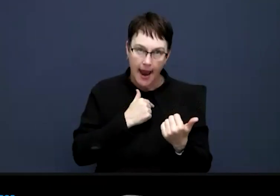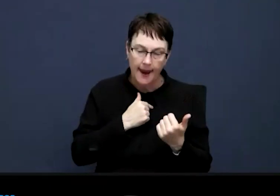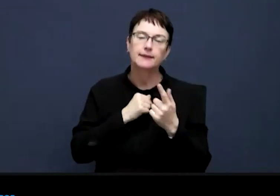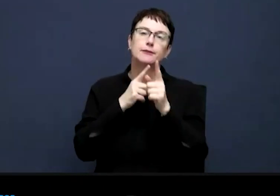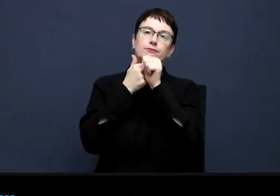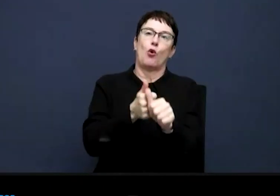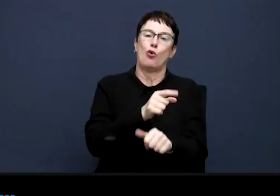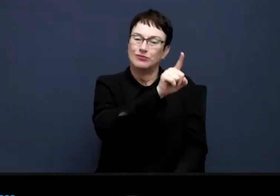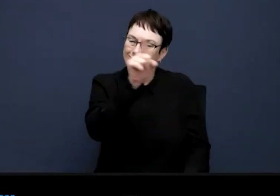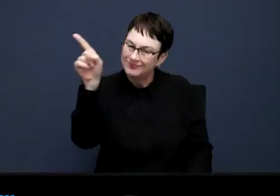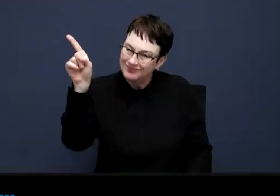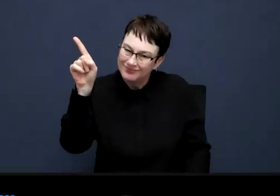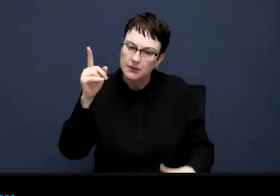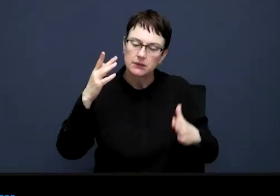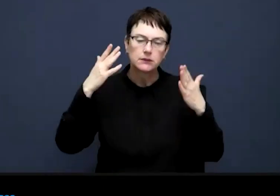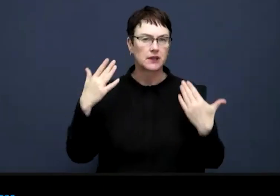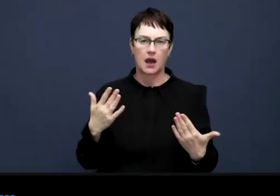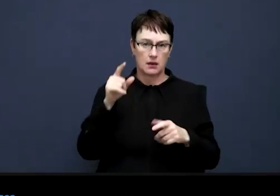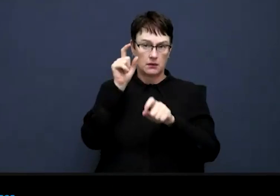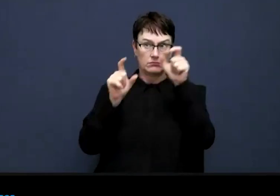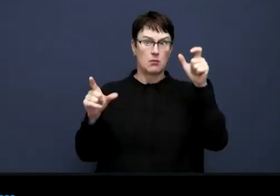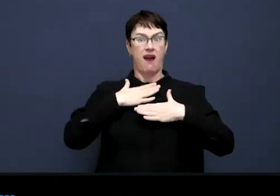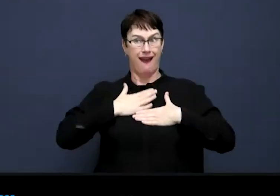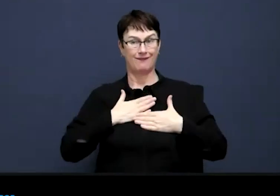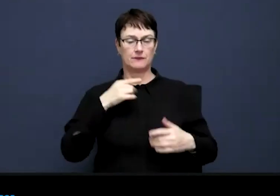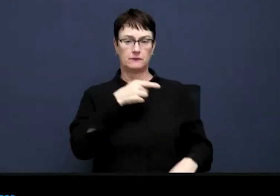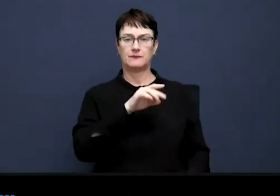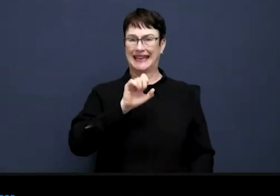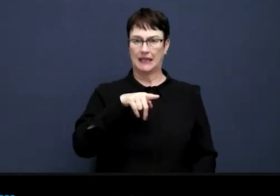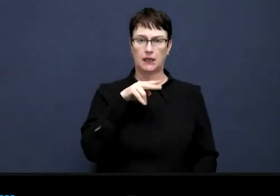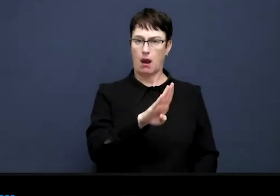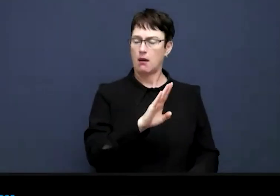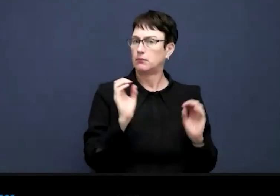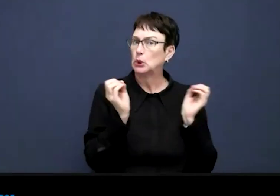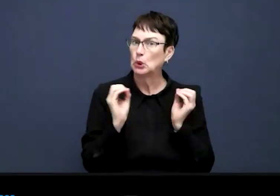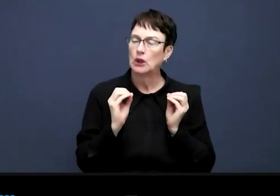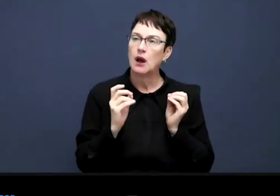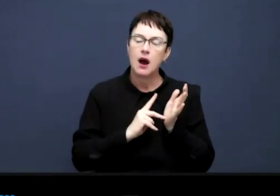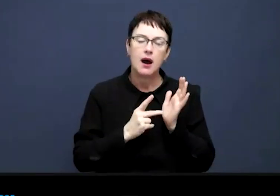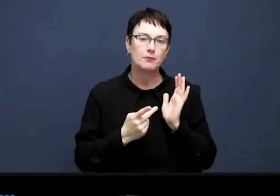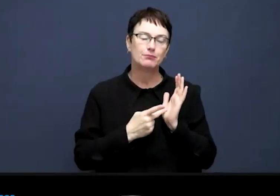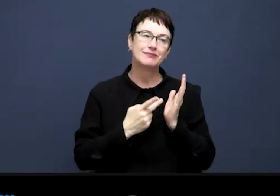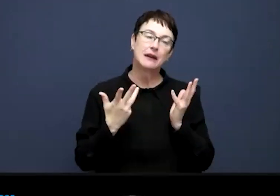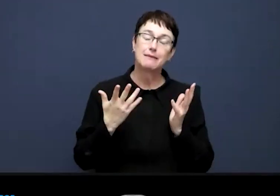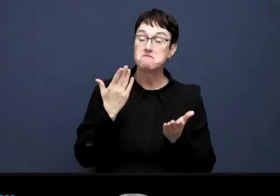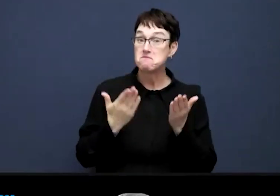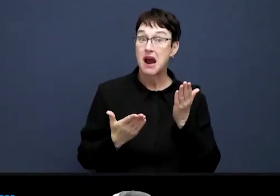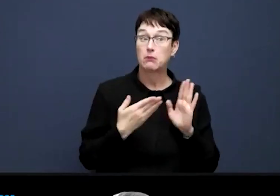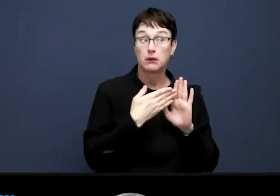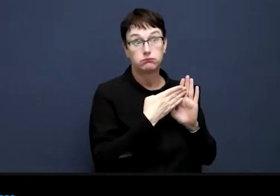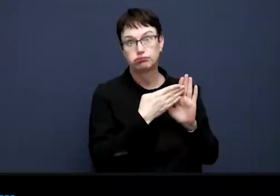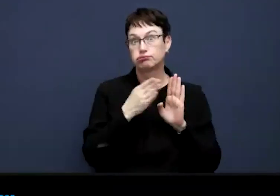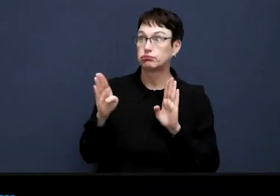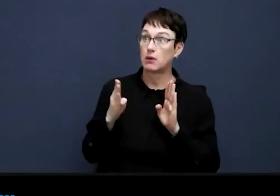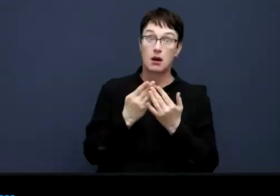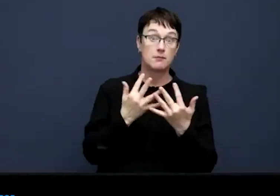scream out for EPUB, across wider society, more globally, it could be put back on the table. Some of the work was